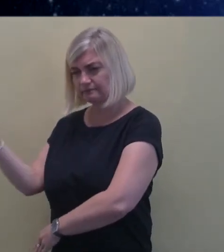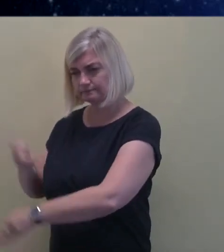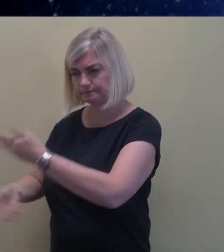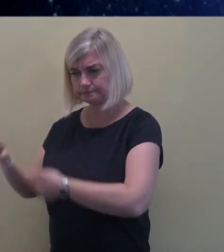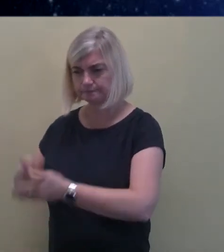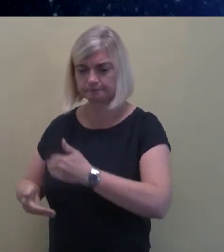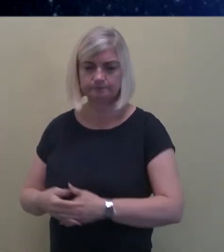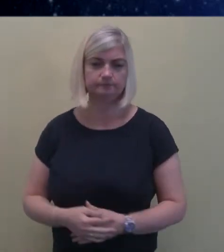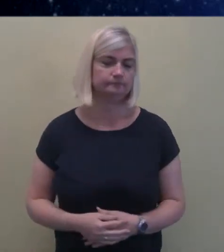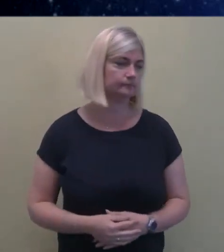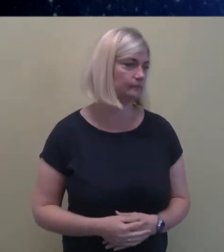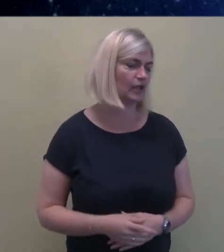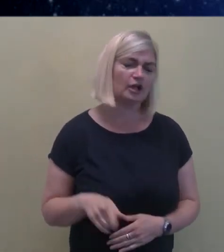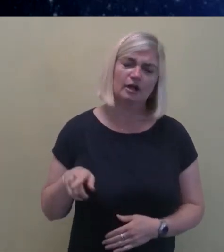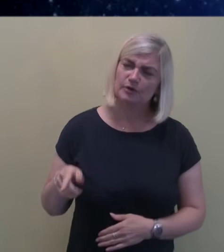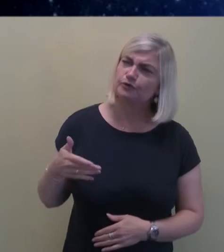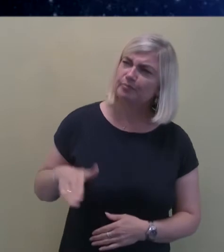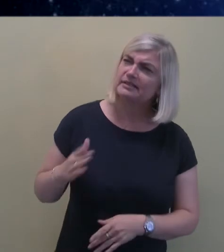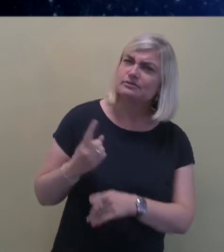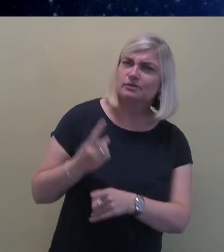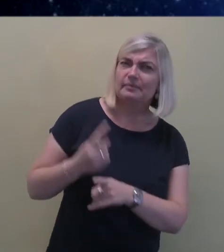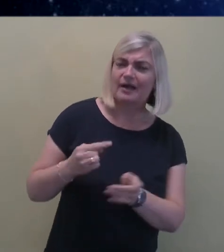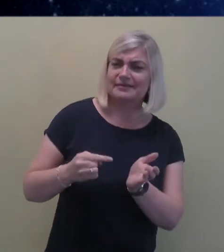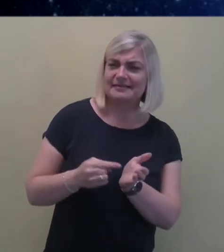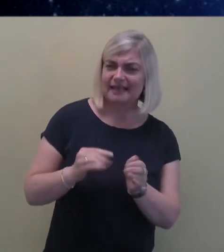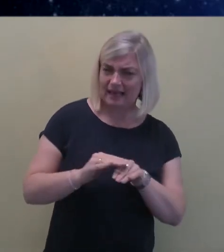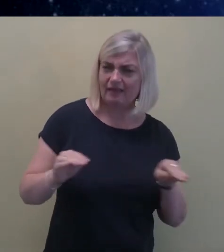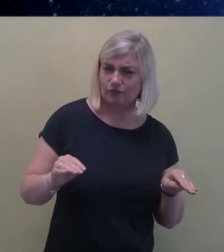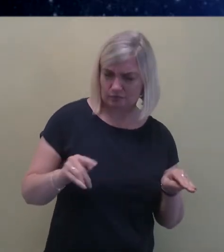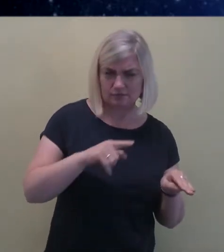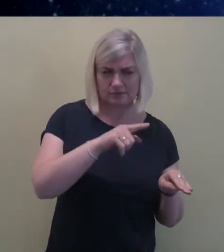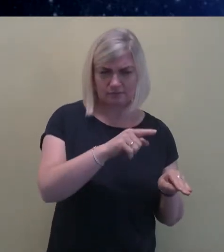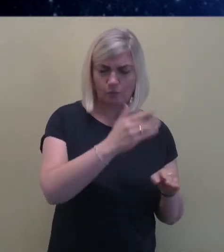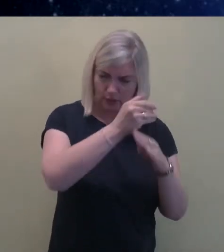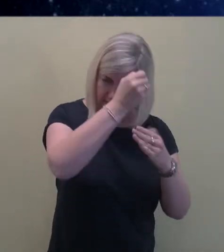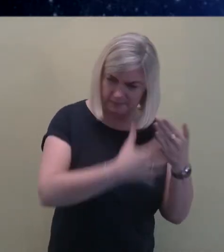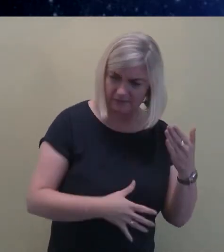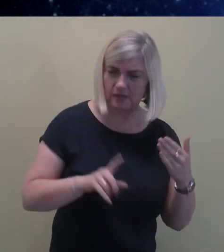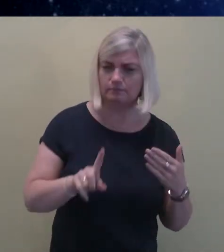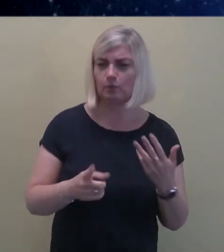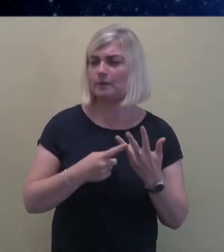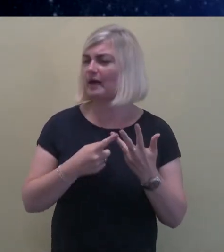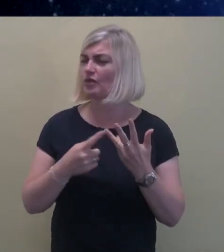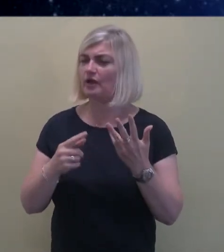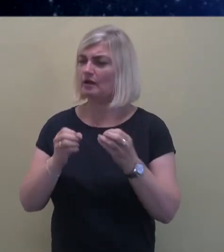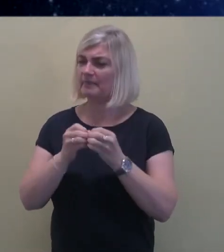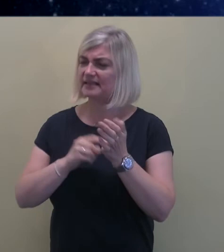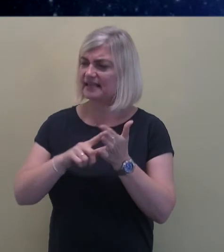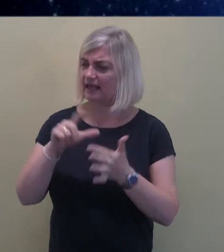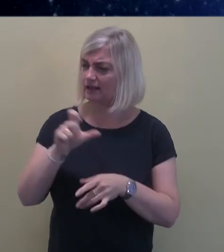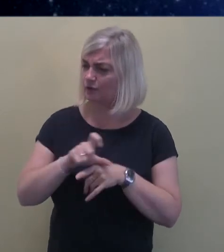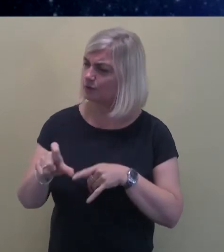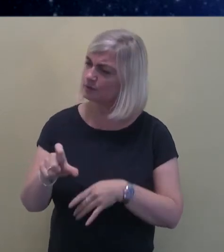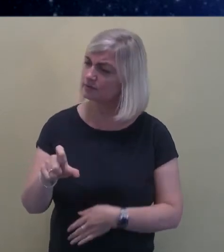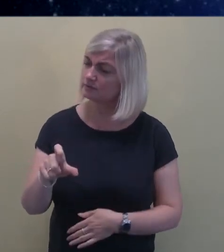got fantastic response from our local employers. I mean, one of the employers in Wolverhampton has given us unlimited work